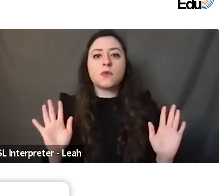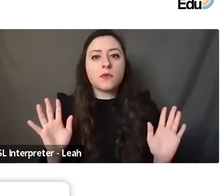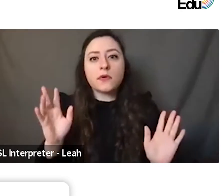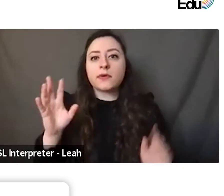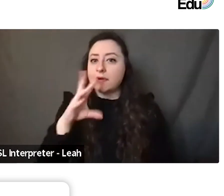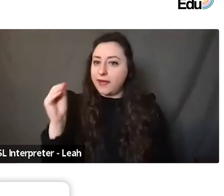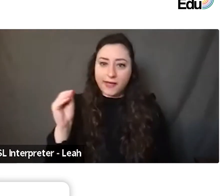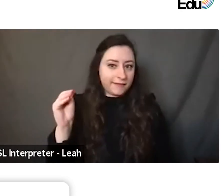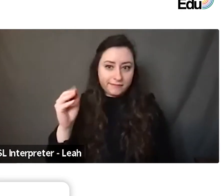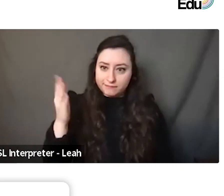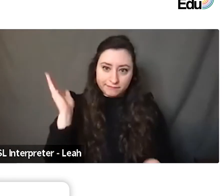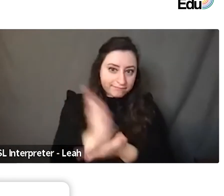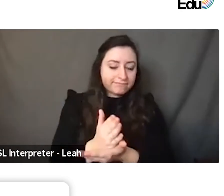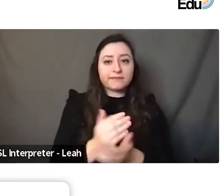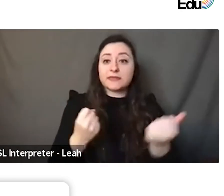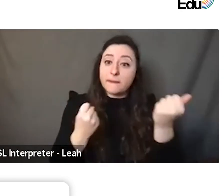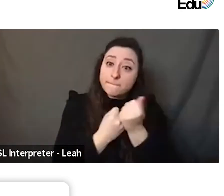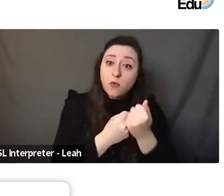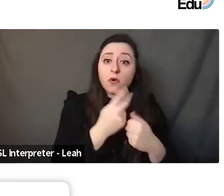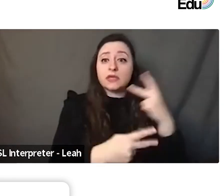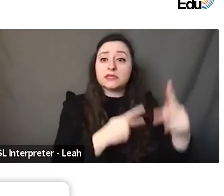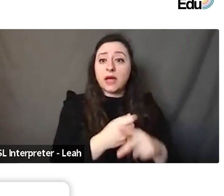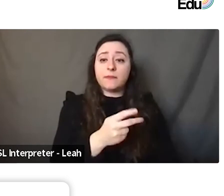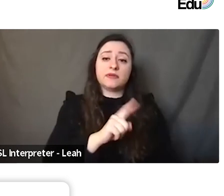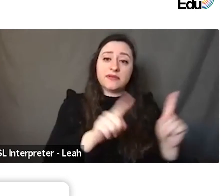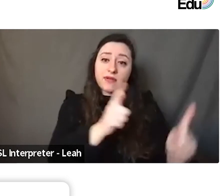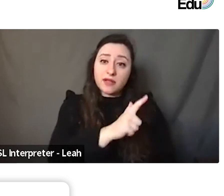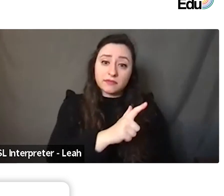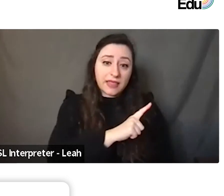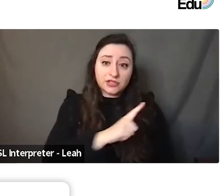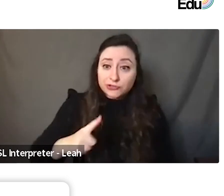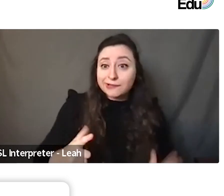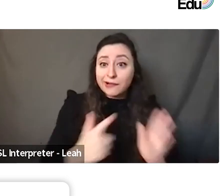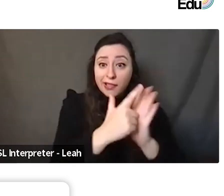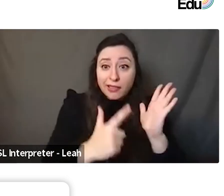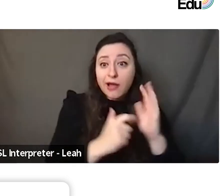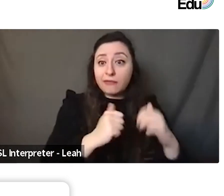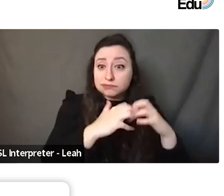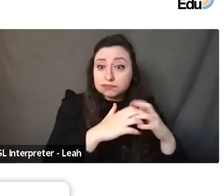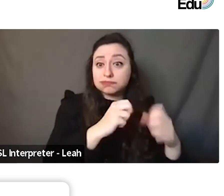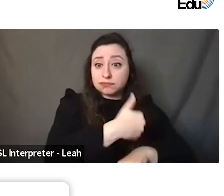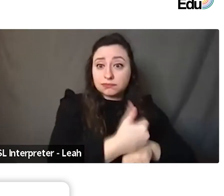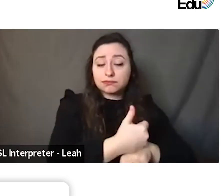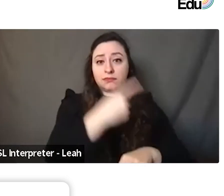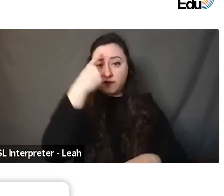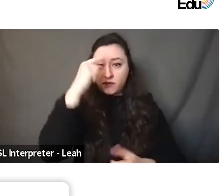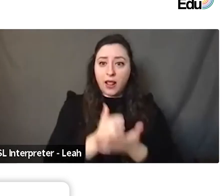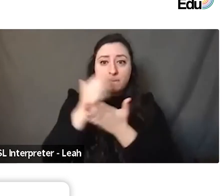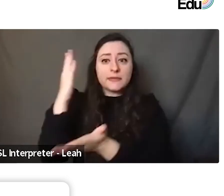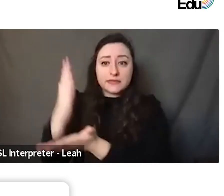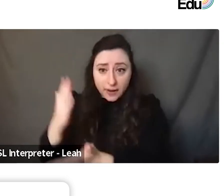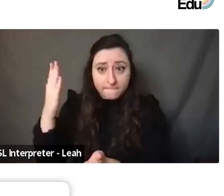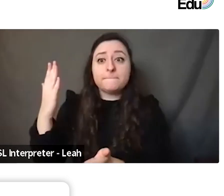is really accepted, support the types of legislation that's good out there and will help stop deforestation, and message to the